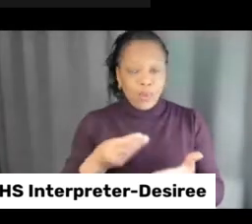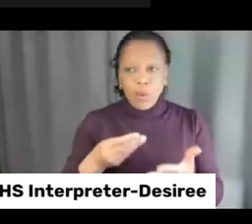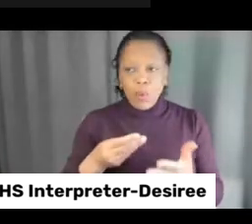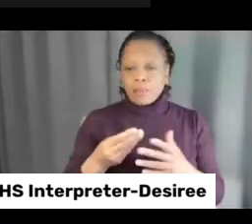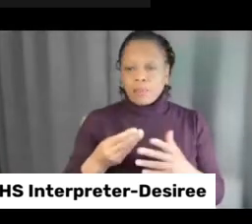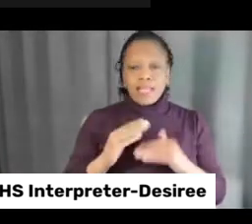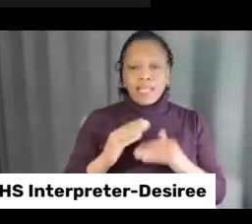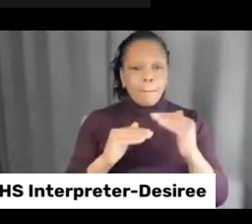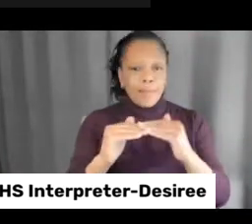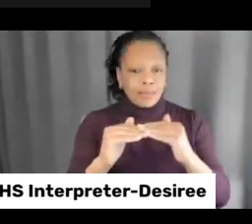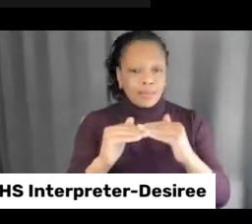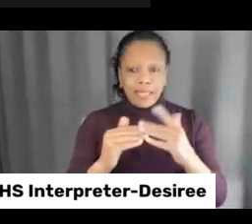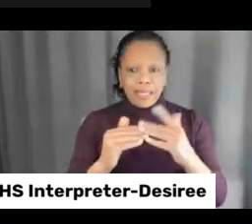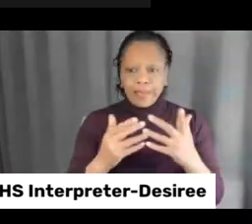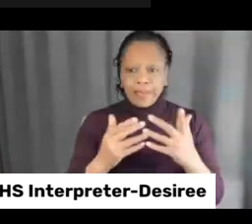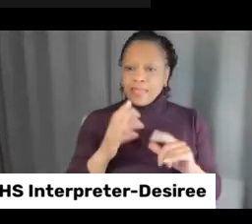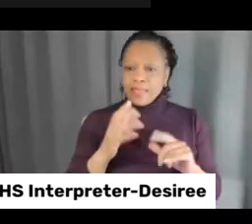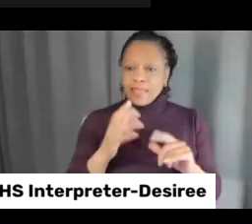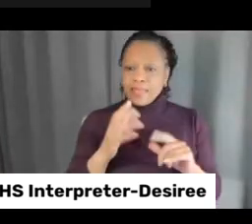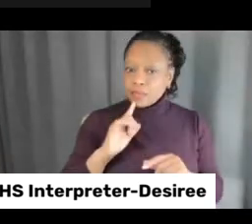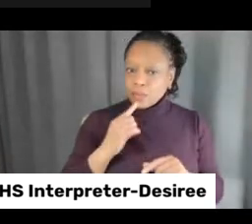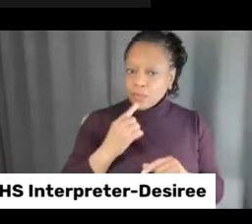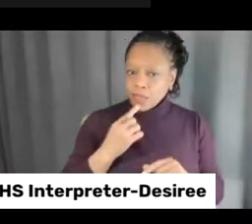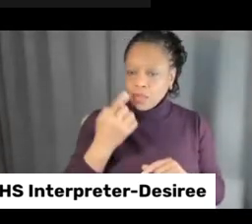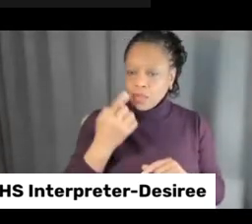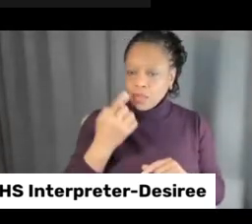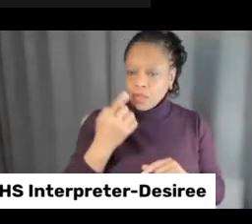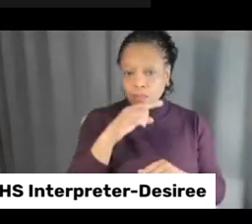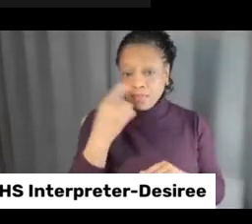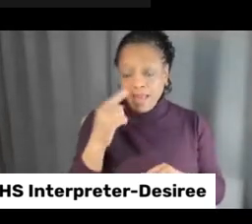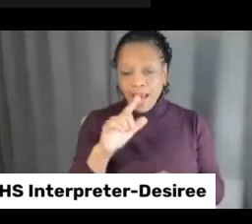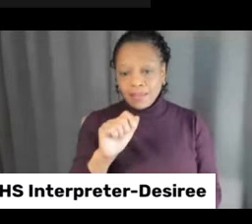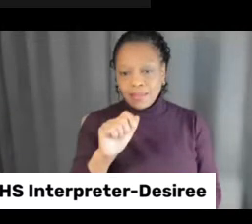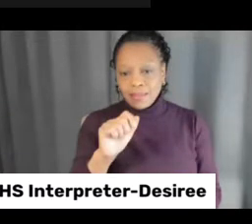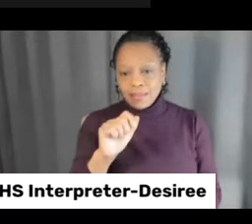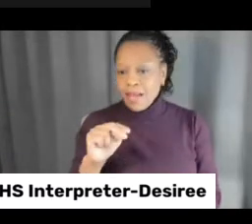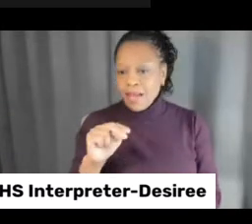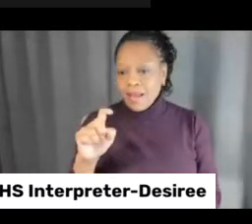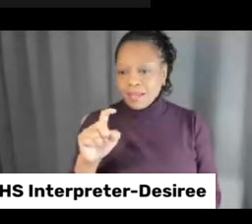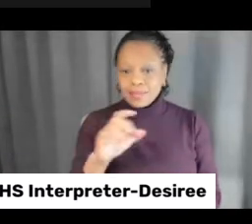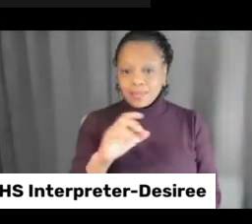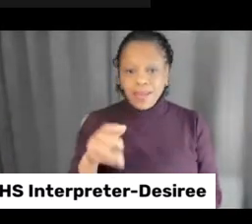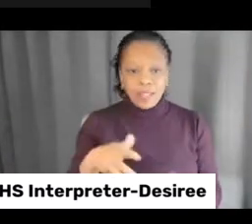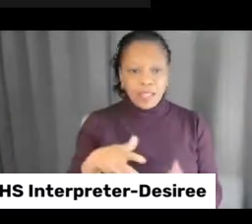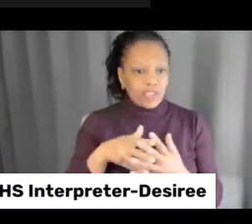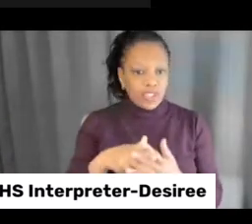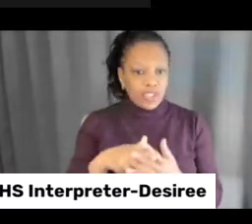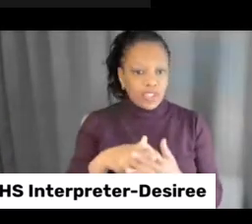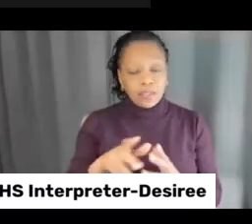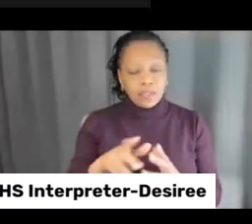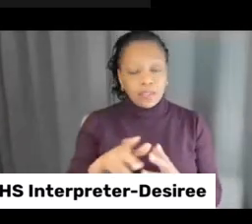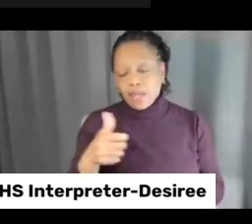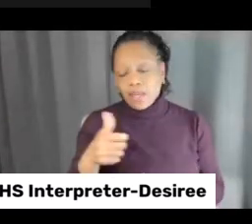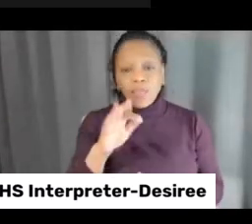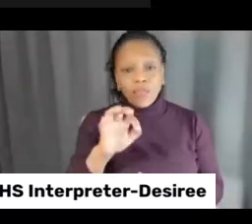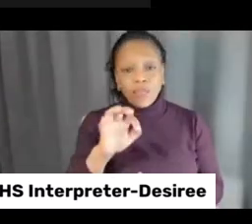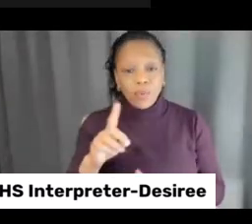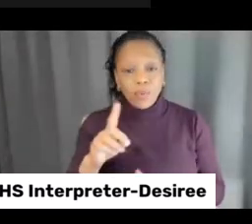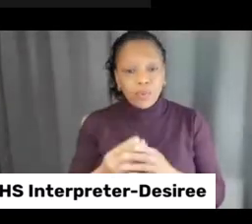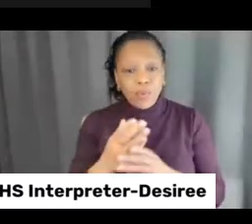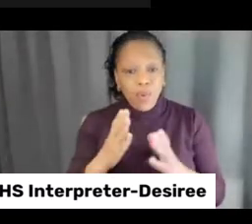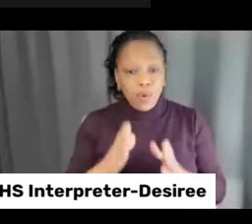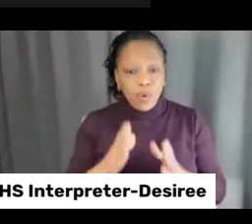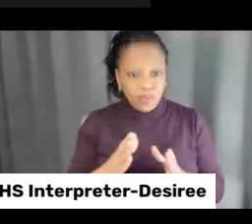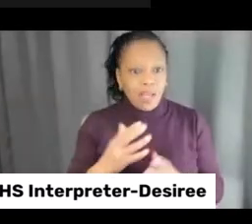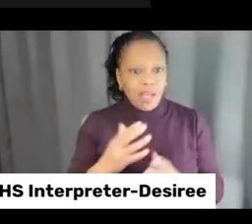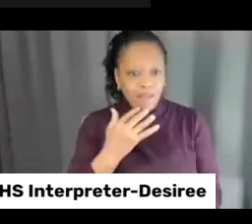is critical for Black, Latinx, Indigenous, and all other food growers of color and